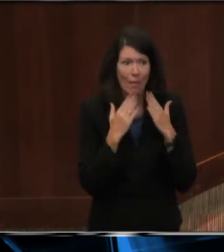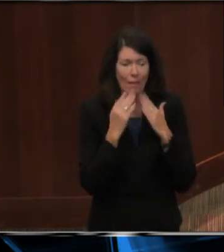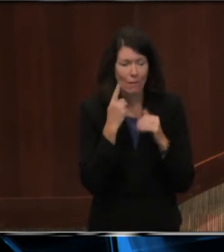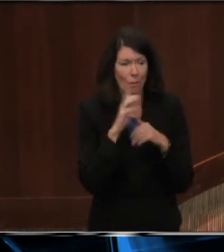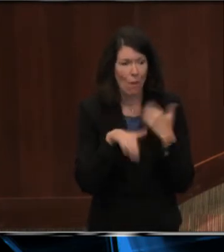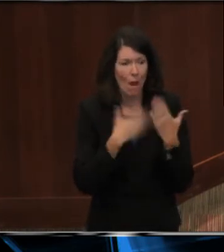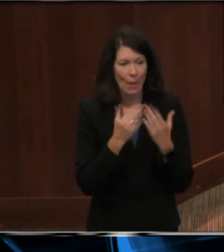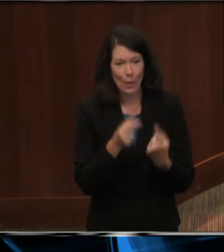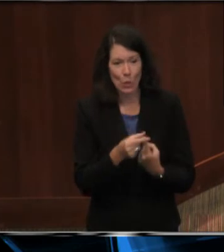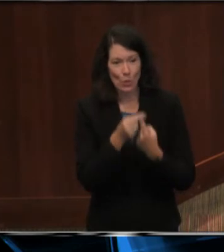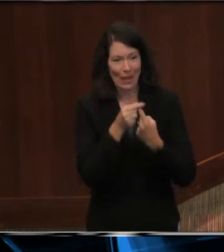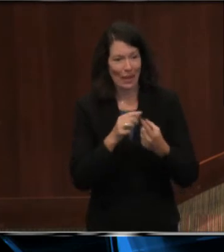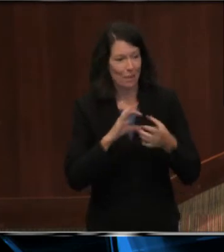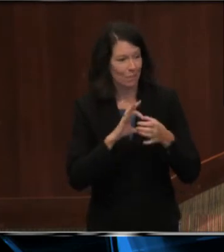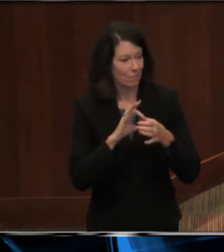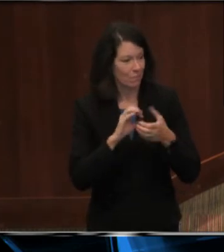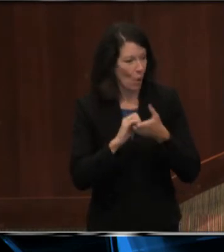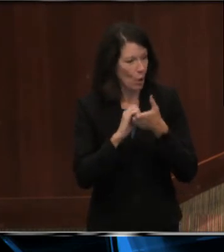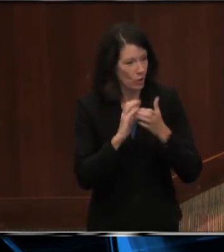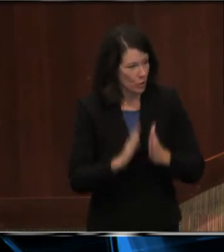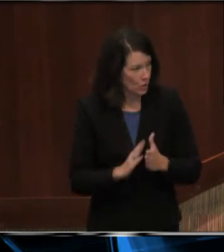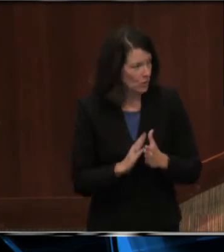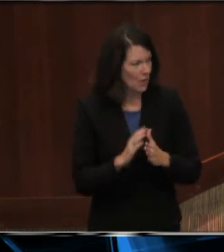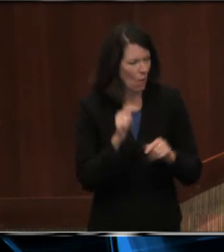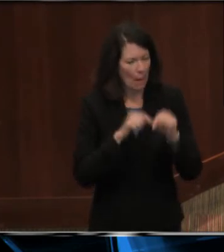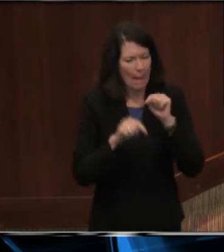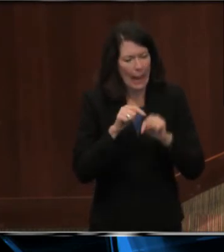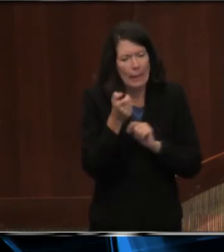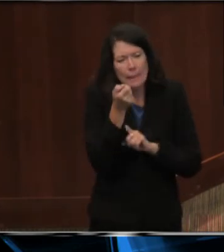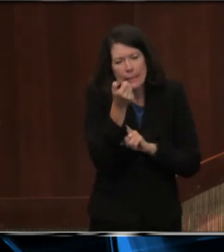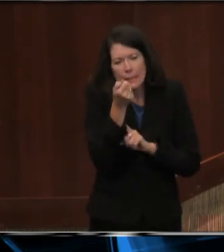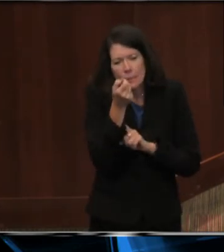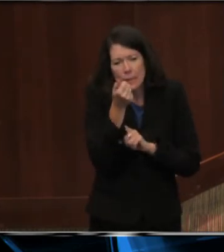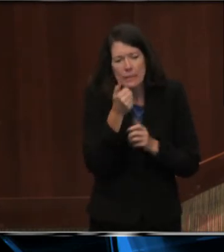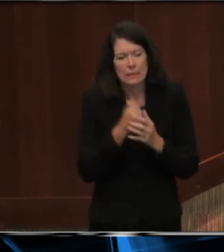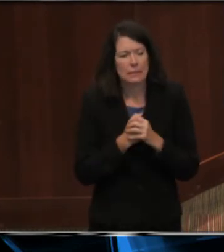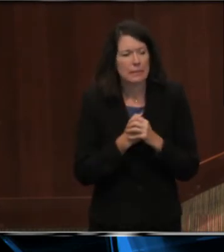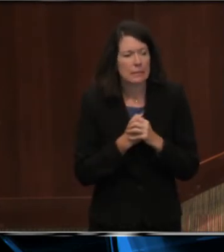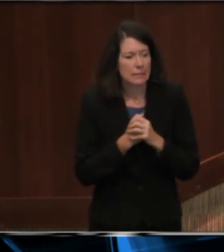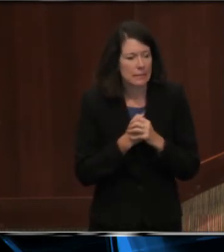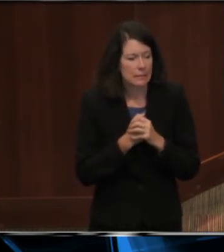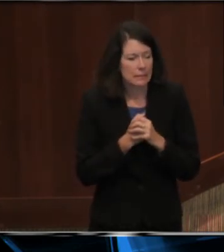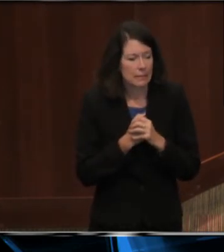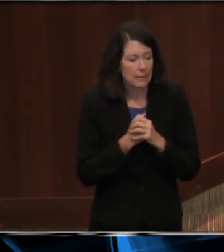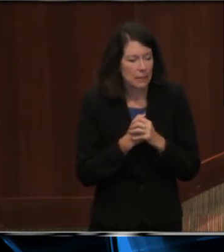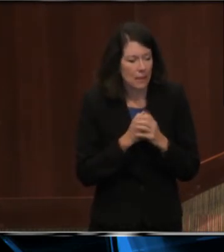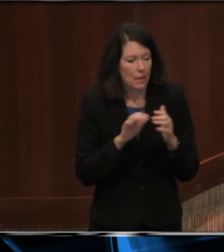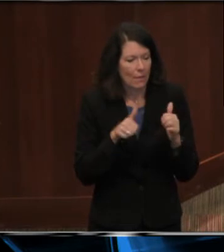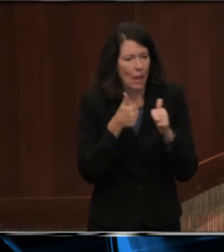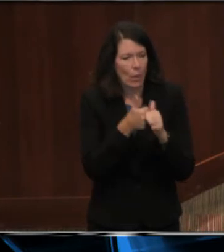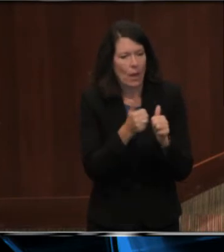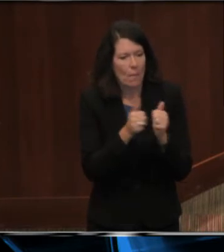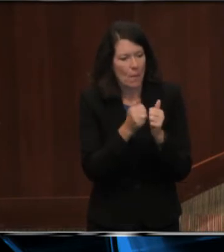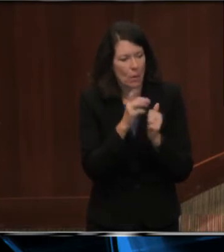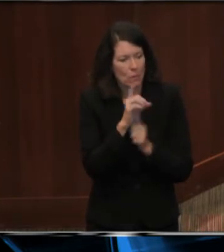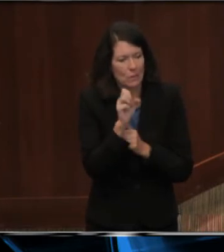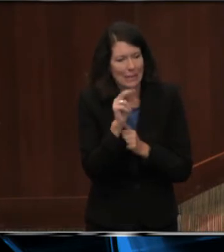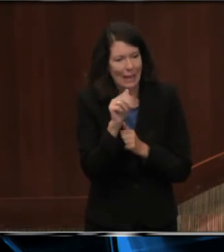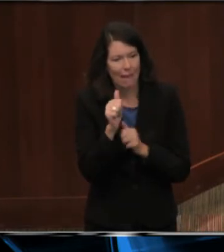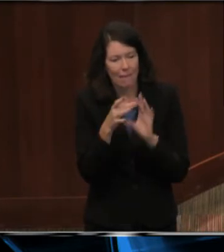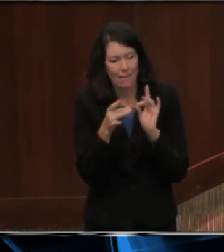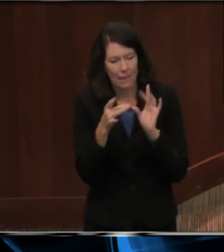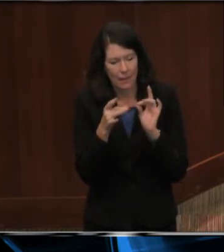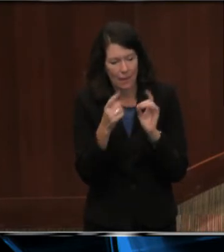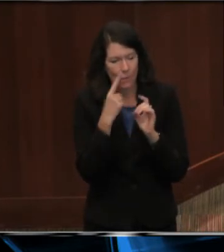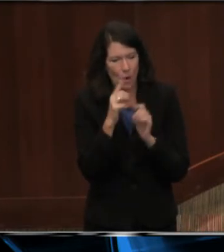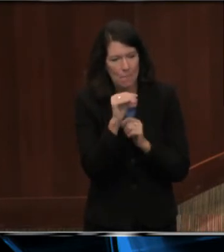these unique partnerships. So we'll just back up a little bit, following up on what Deanne had shared with the mitigation plan. So a